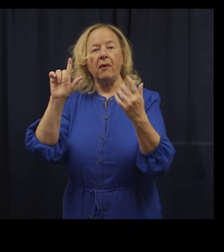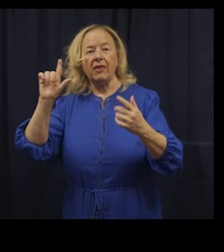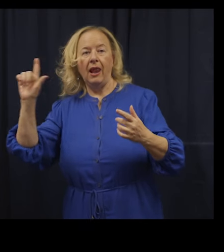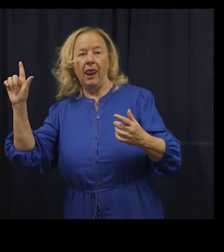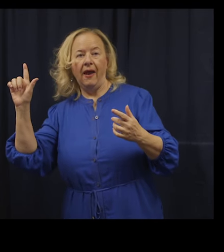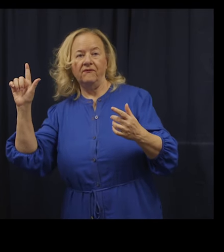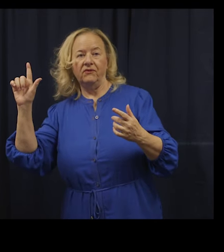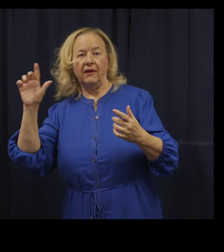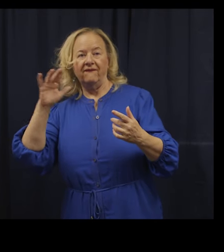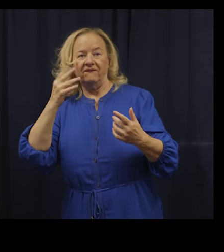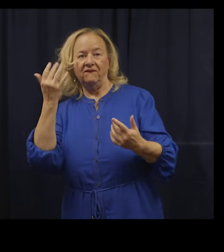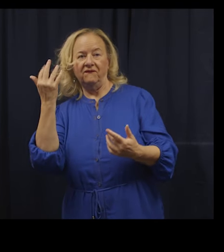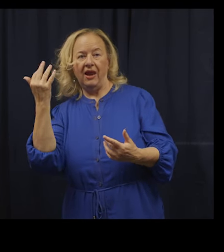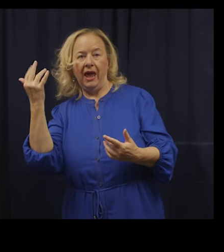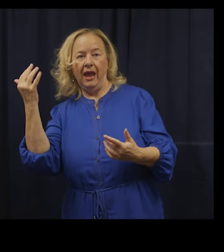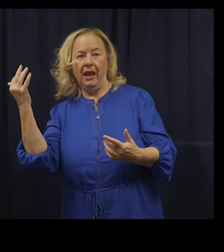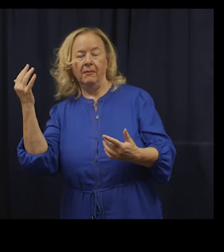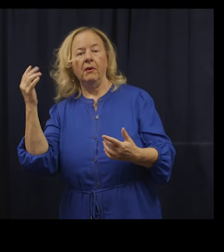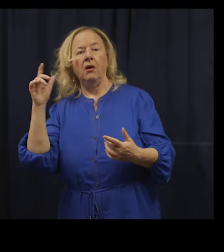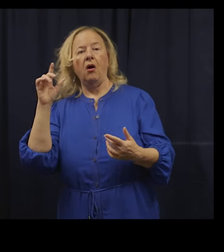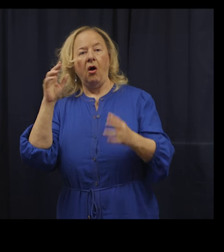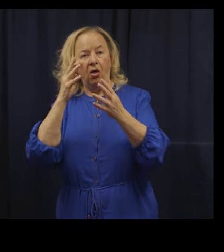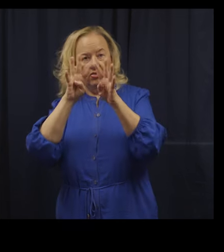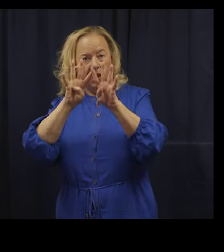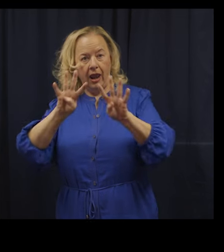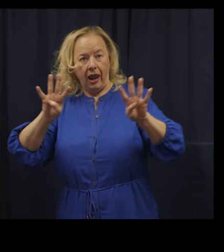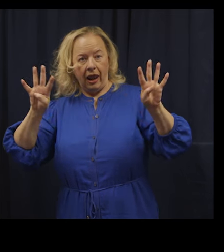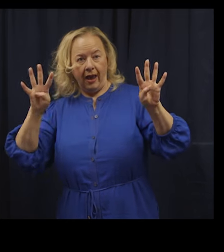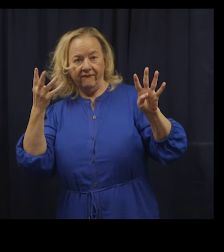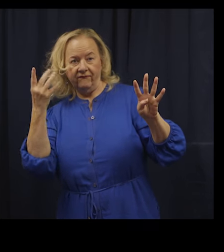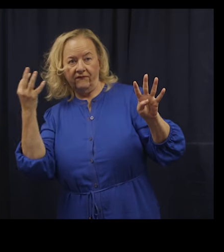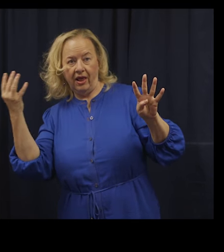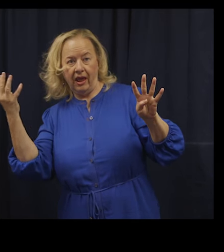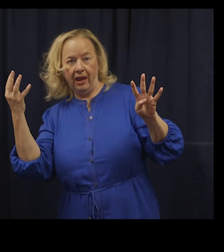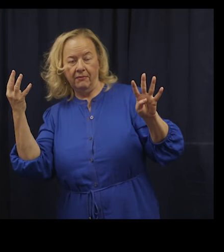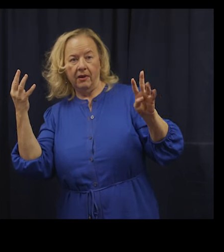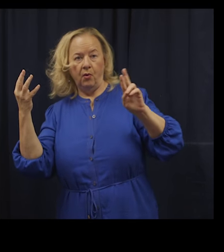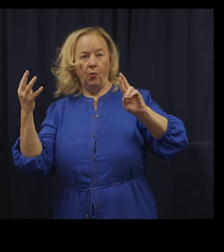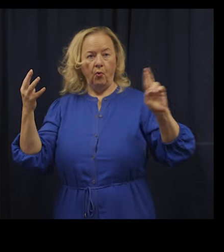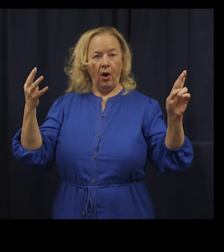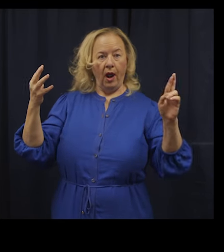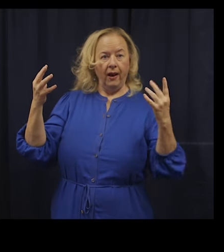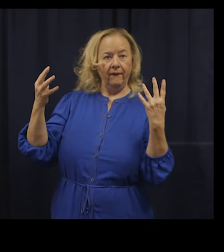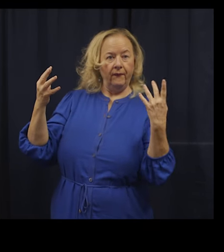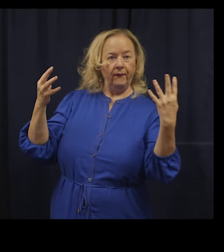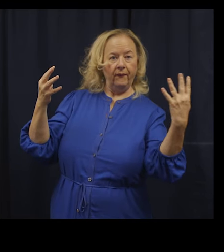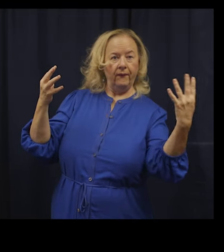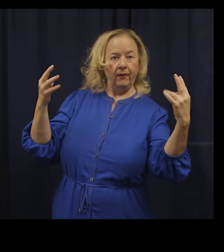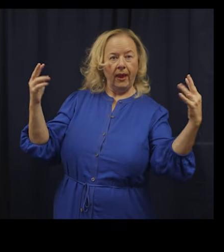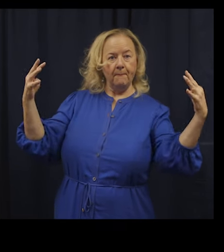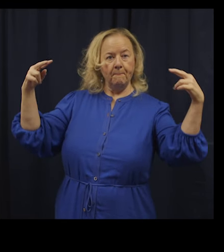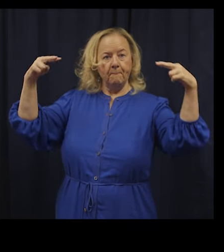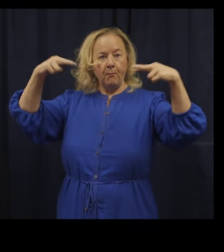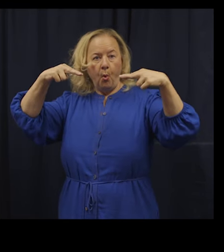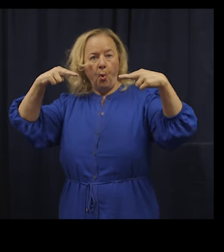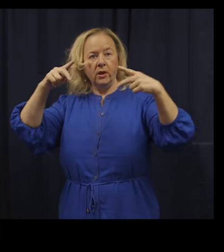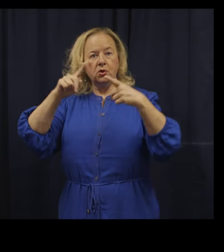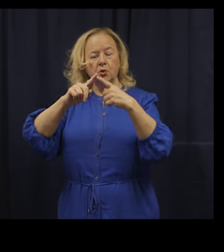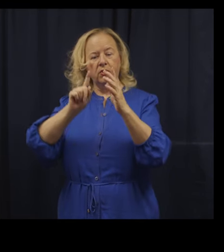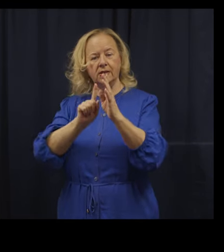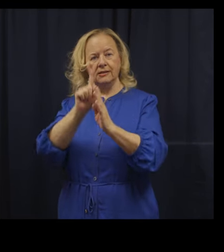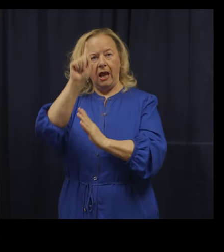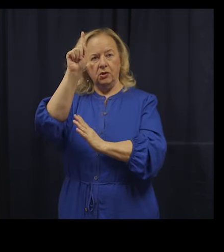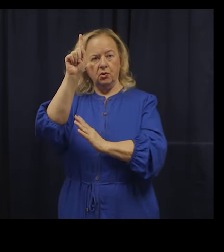the flame was on the lamps to the left, the flames were all to the right, pointing to the center. And then the flames on